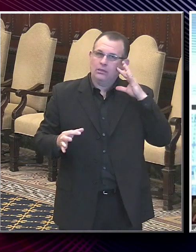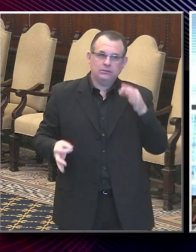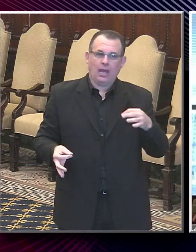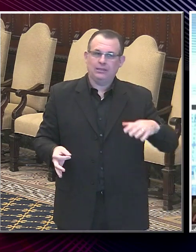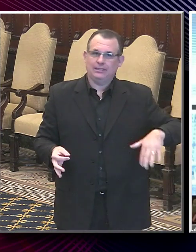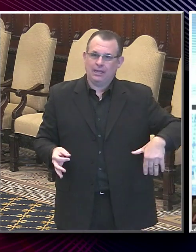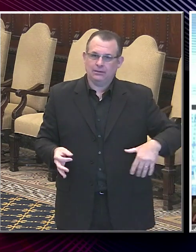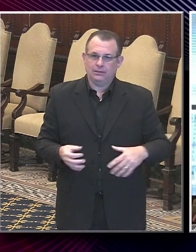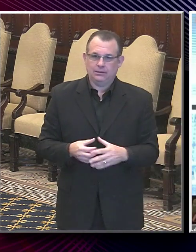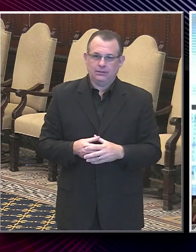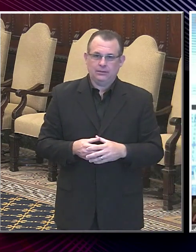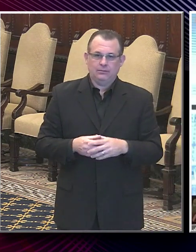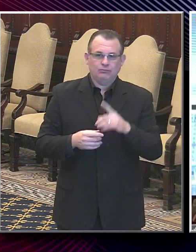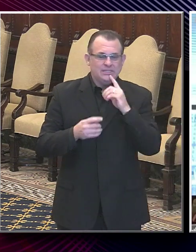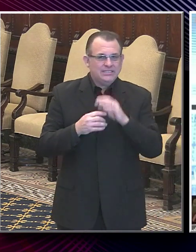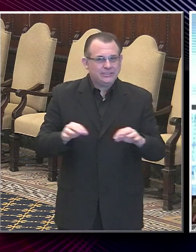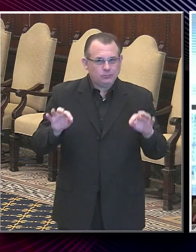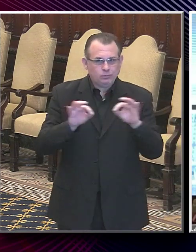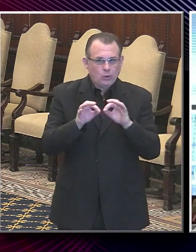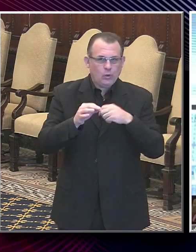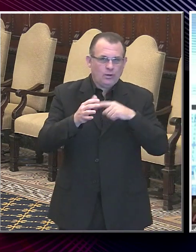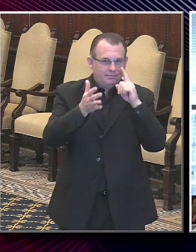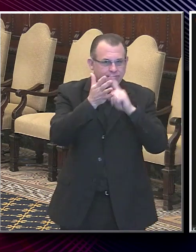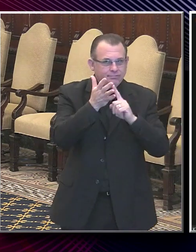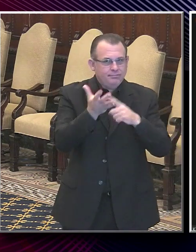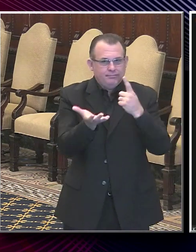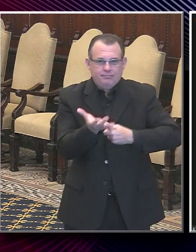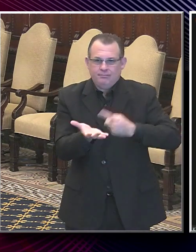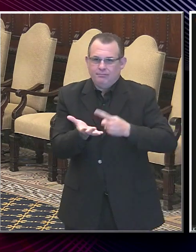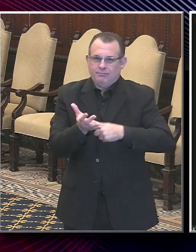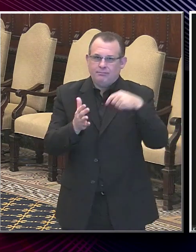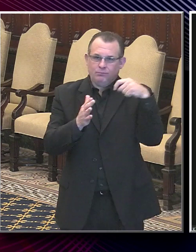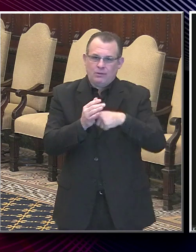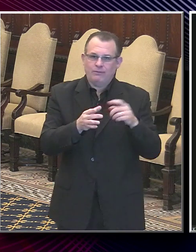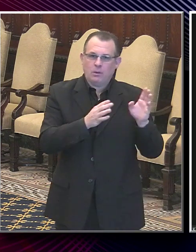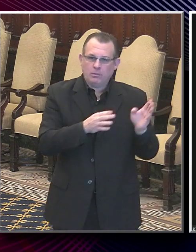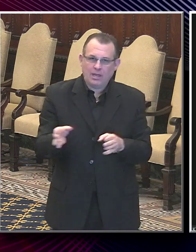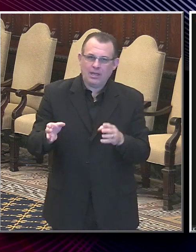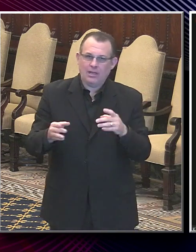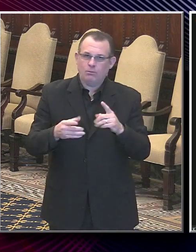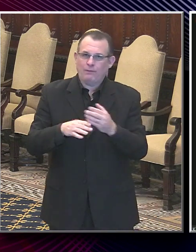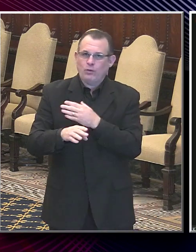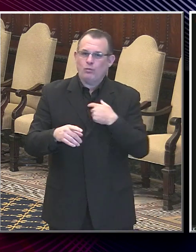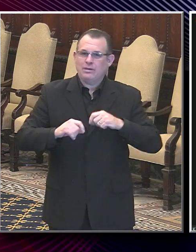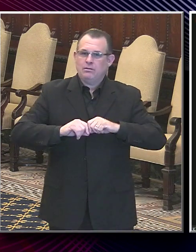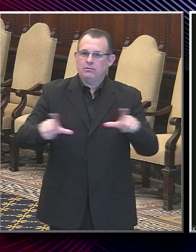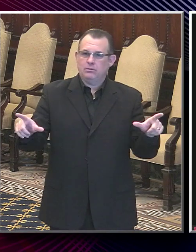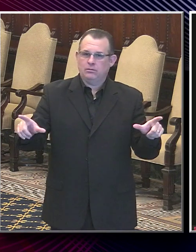sure we're thoughtful about whatever we do. Okay, thanks very much. That's all I had. Thanks.